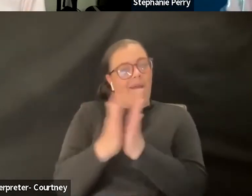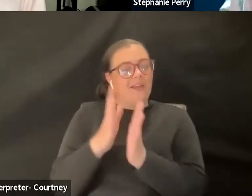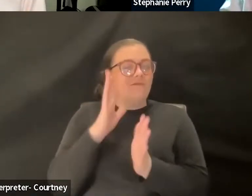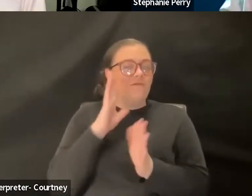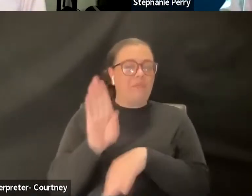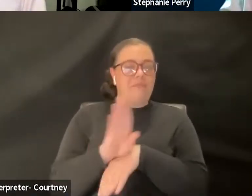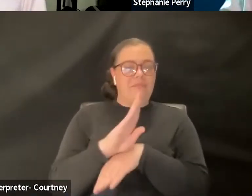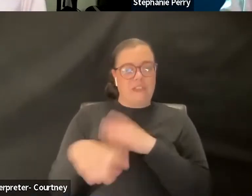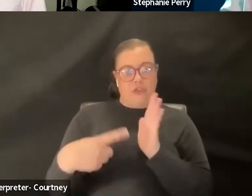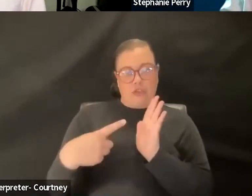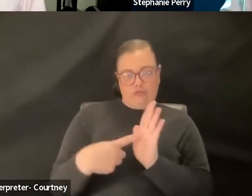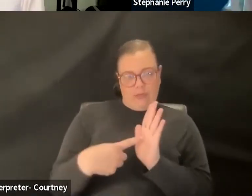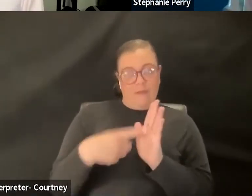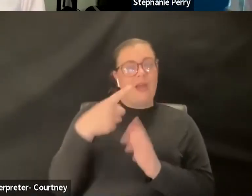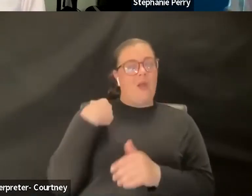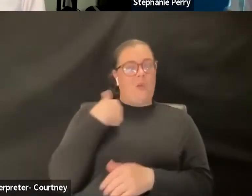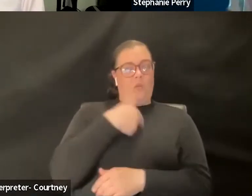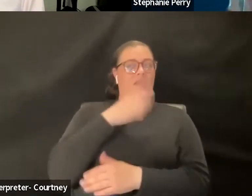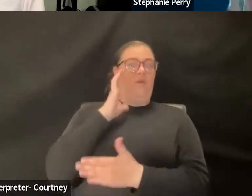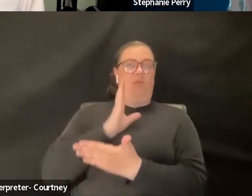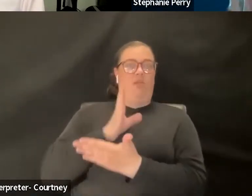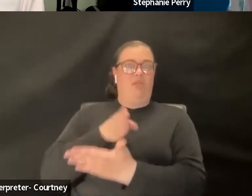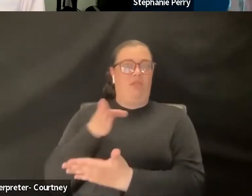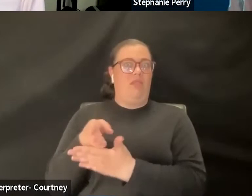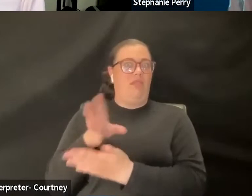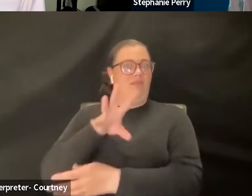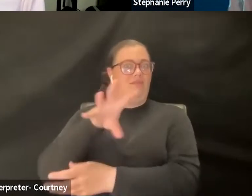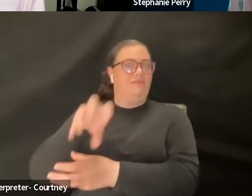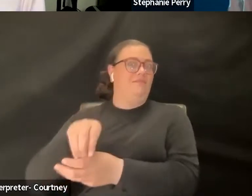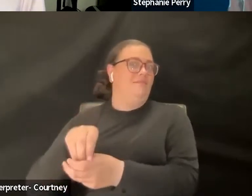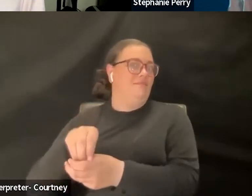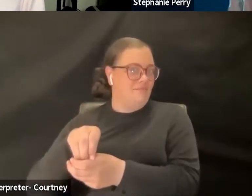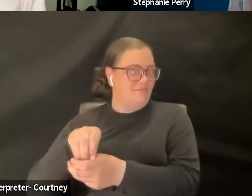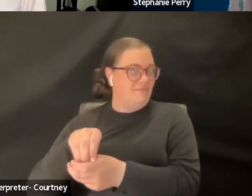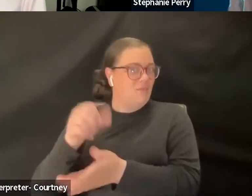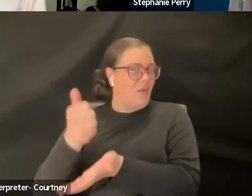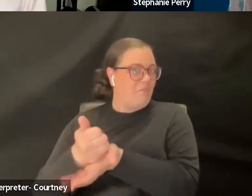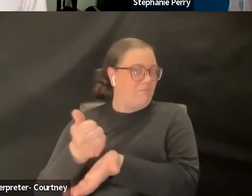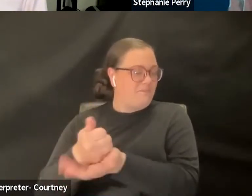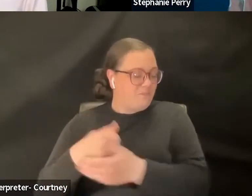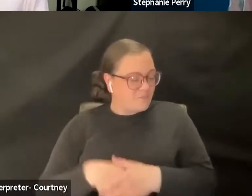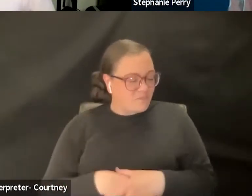assist. What I'm taking away from all of this is,